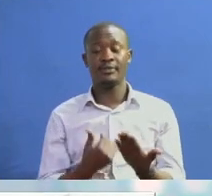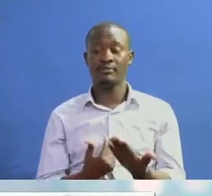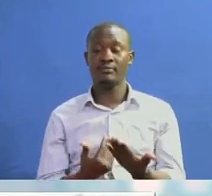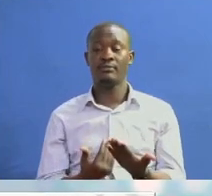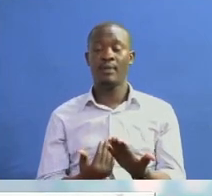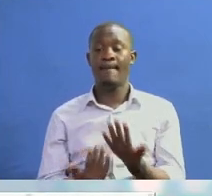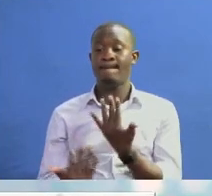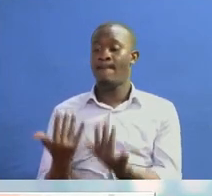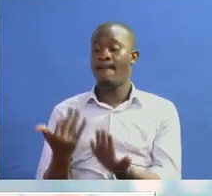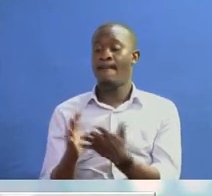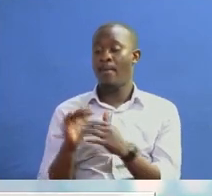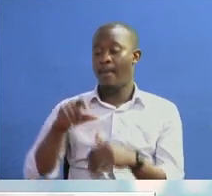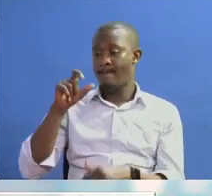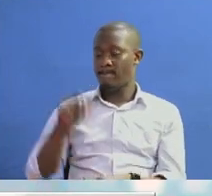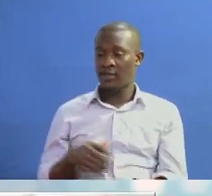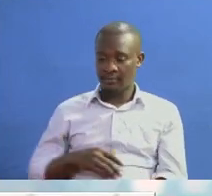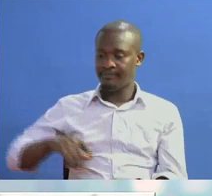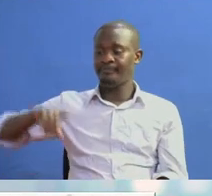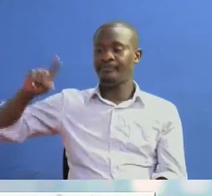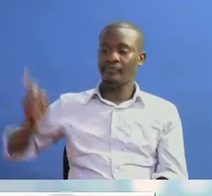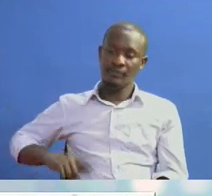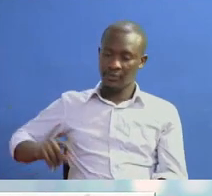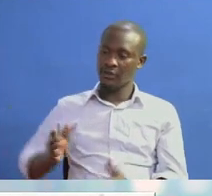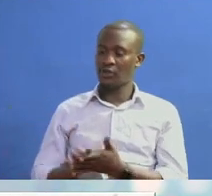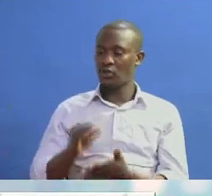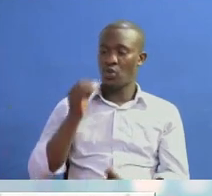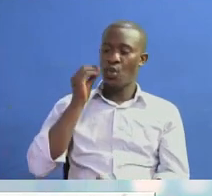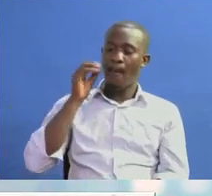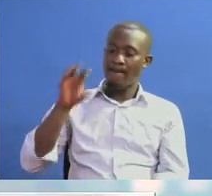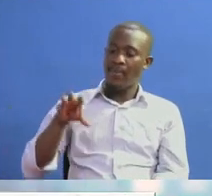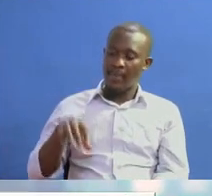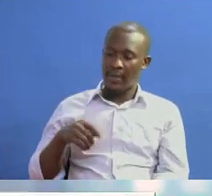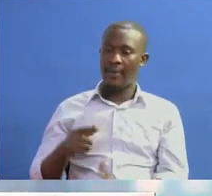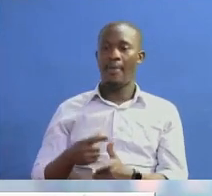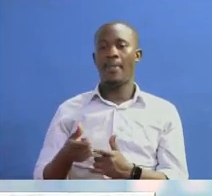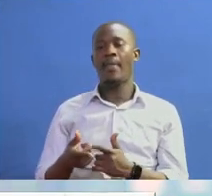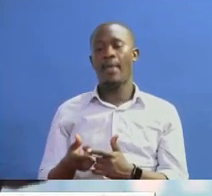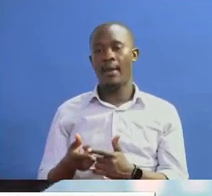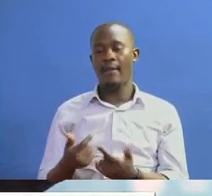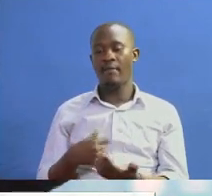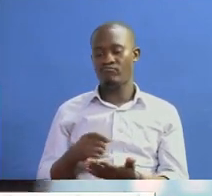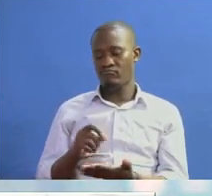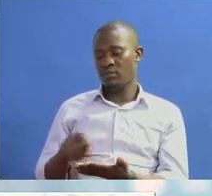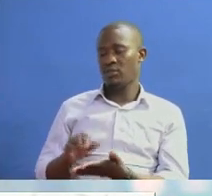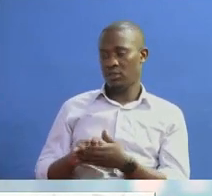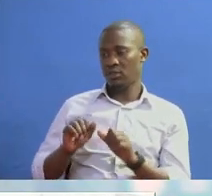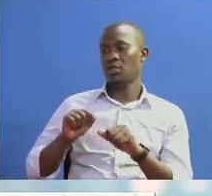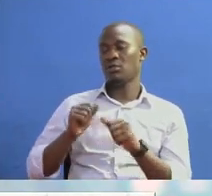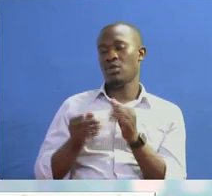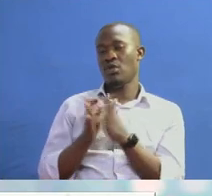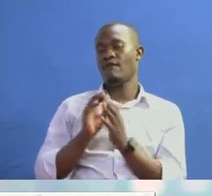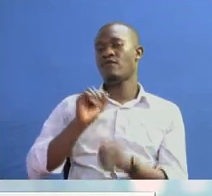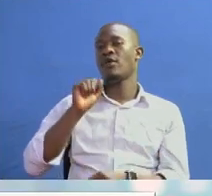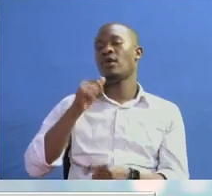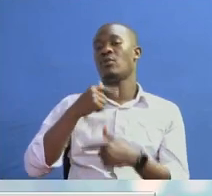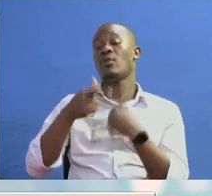be, it must satisfy domestic market. And then they sign agreement those countries. If we agree that you're